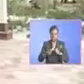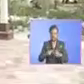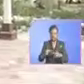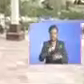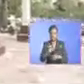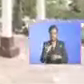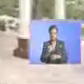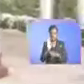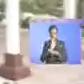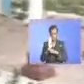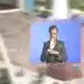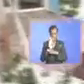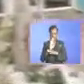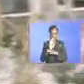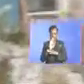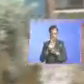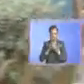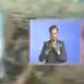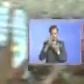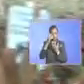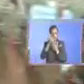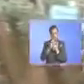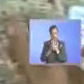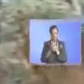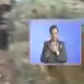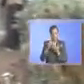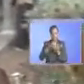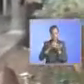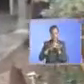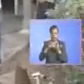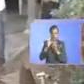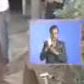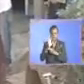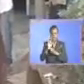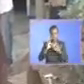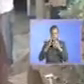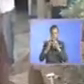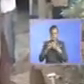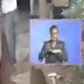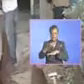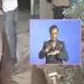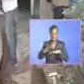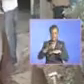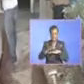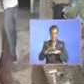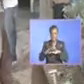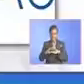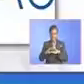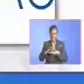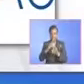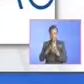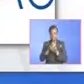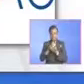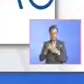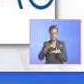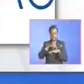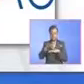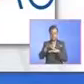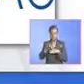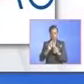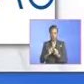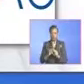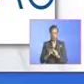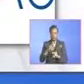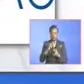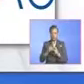business. The project will be part of 28 Family Island Airport overhauls planned under the Christie administration to comply with International